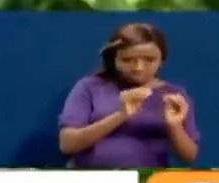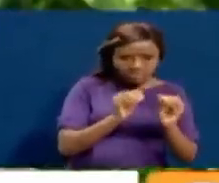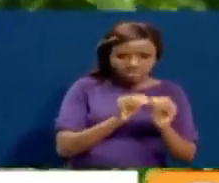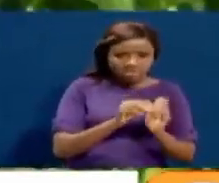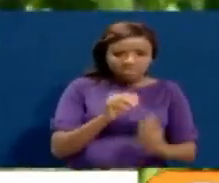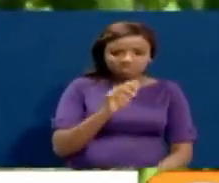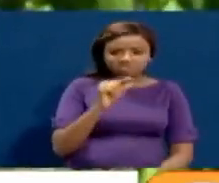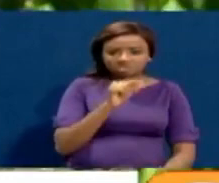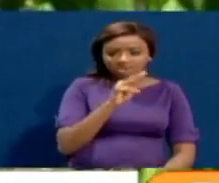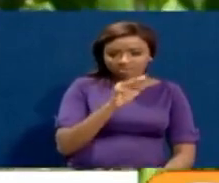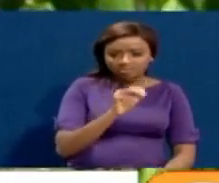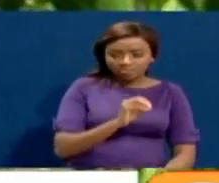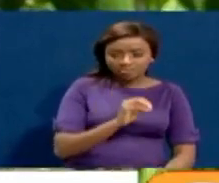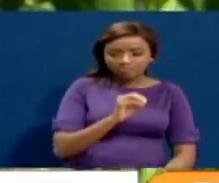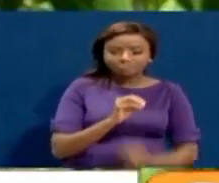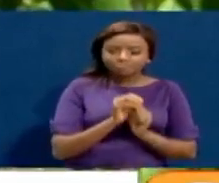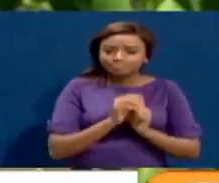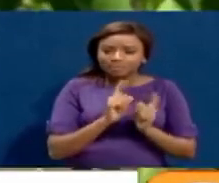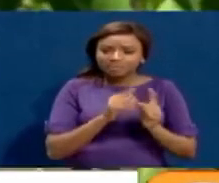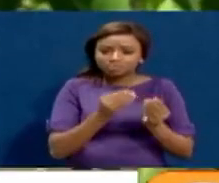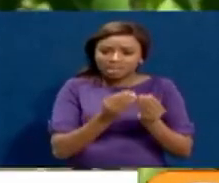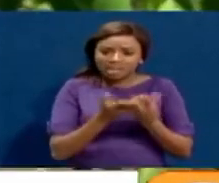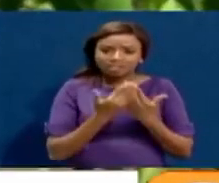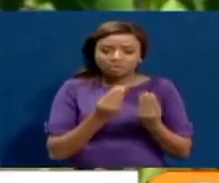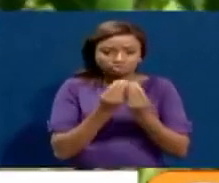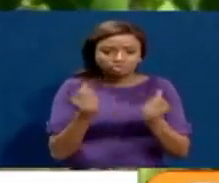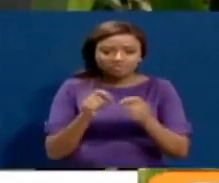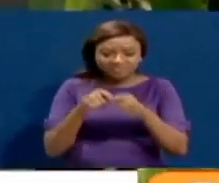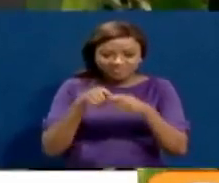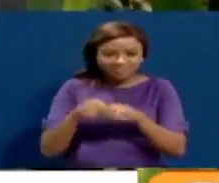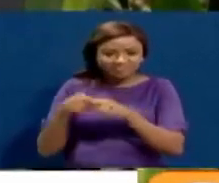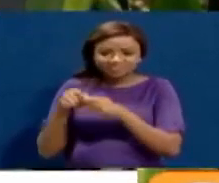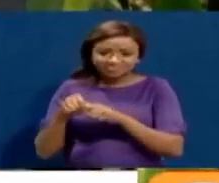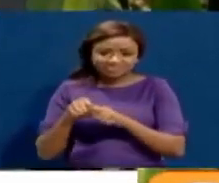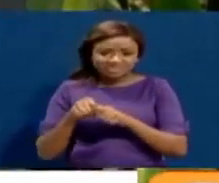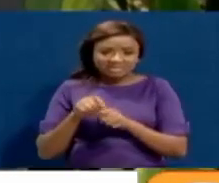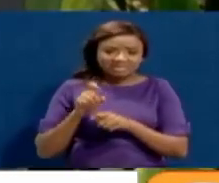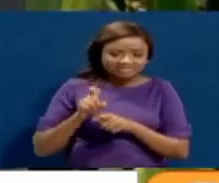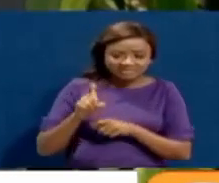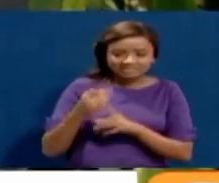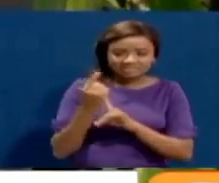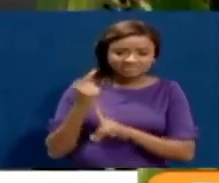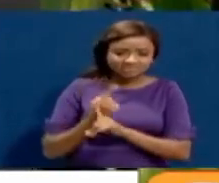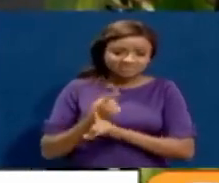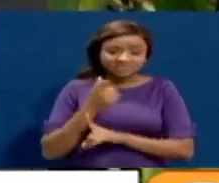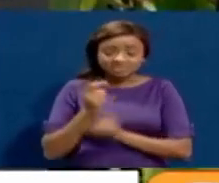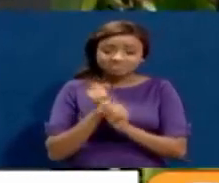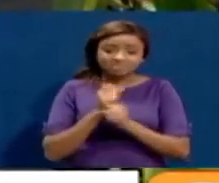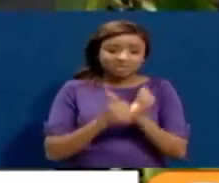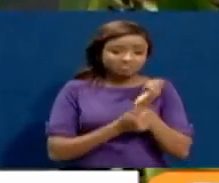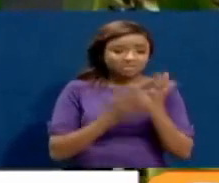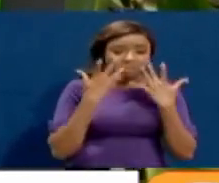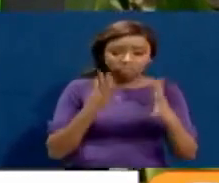viable project that would address the pest issue that accounts for the loss of 25 million bags of maize annually.